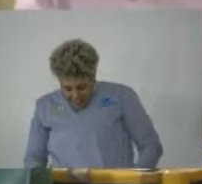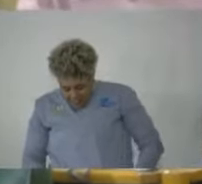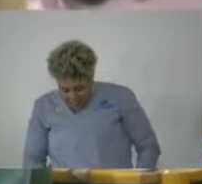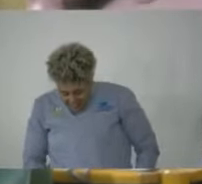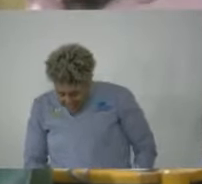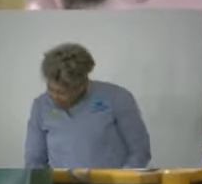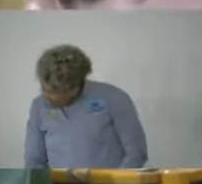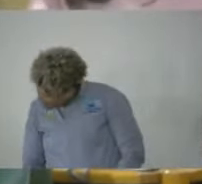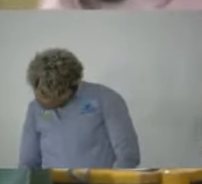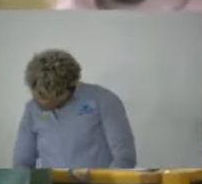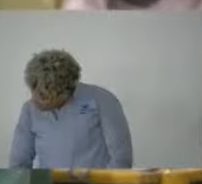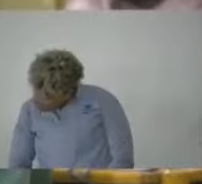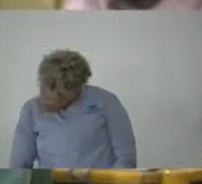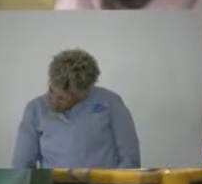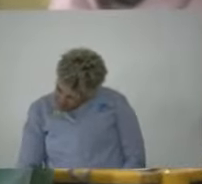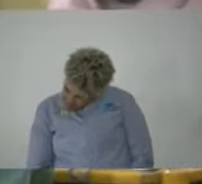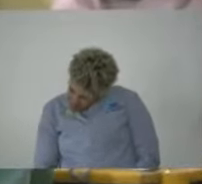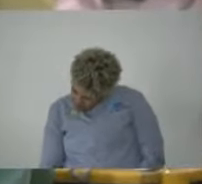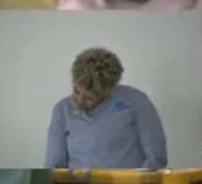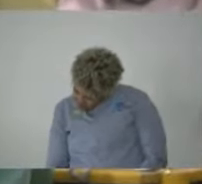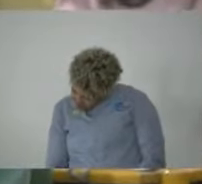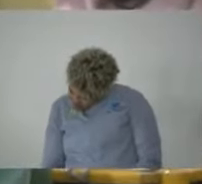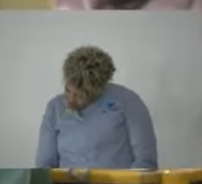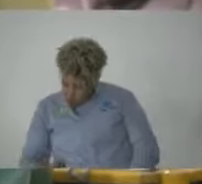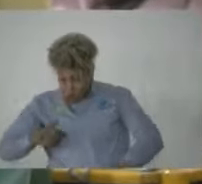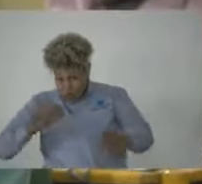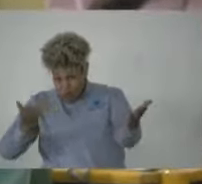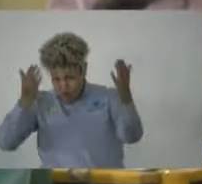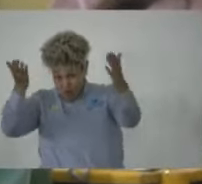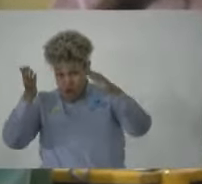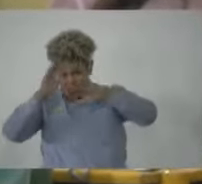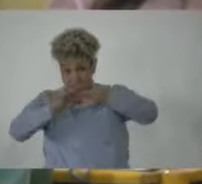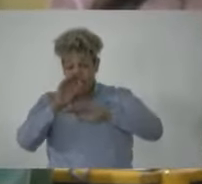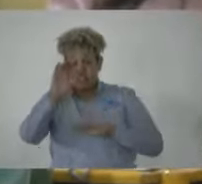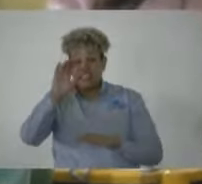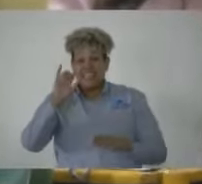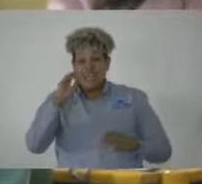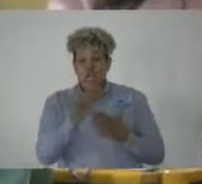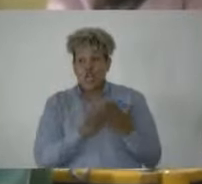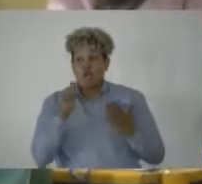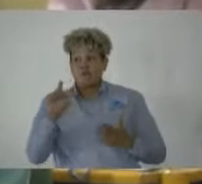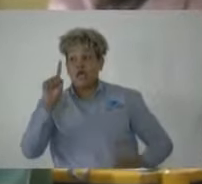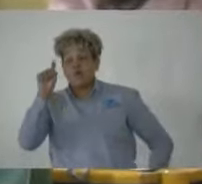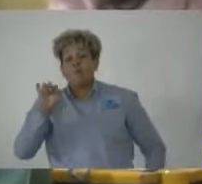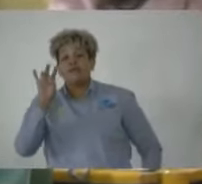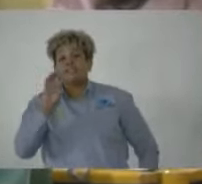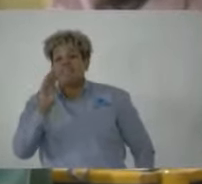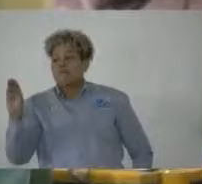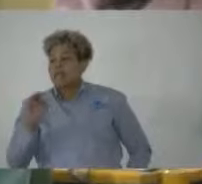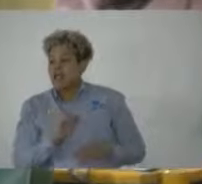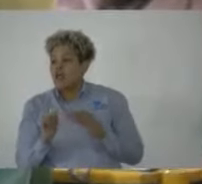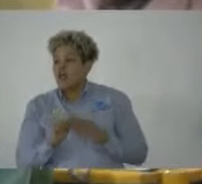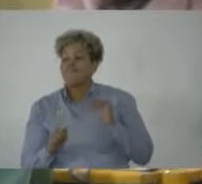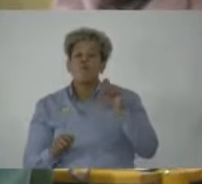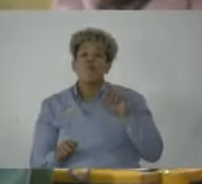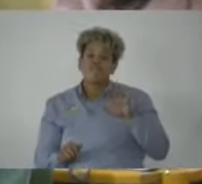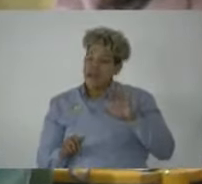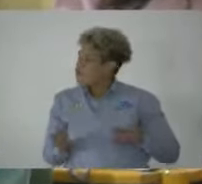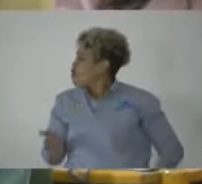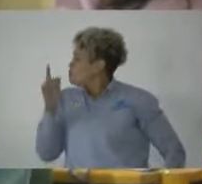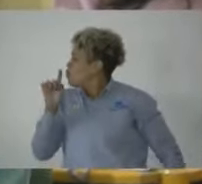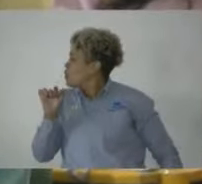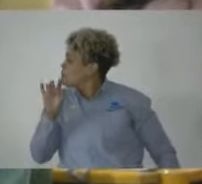we propose to increase the income tax threshold to $1.7 million from $1.5